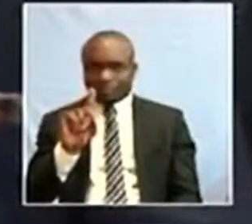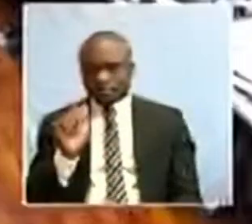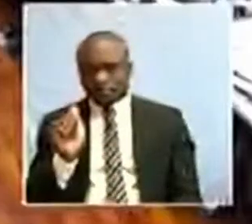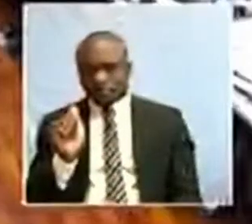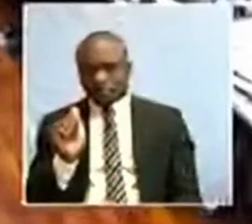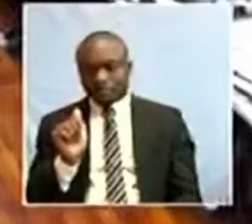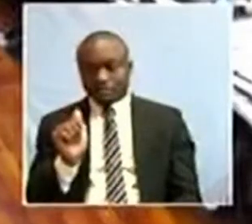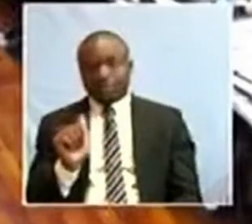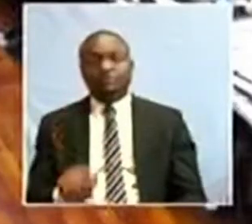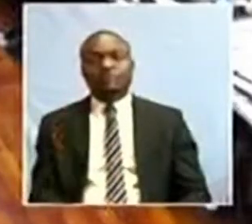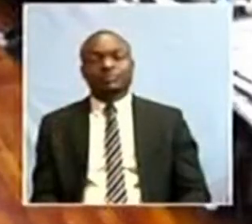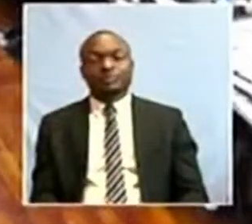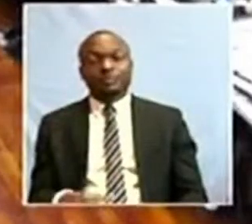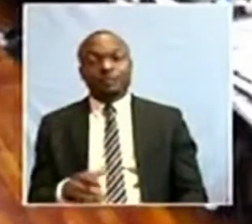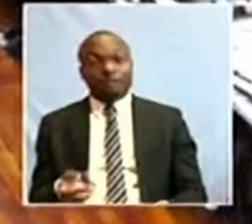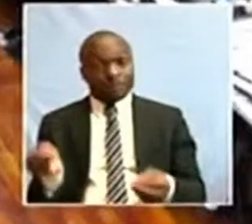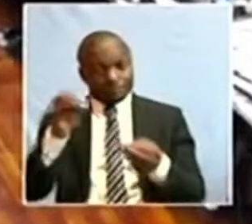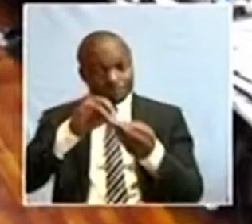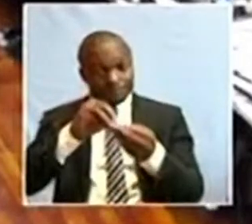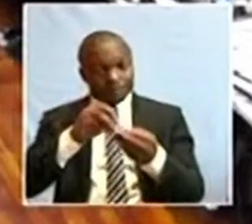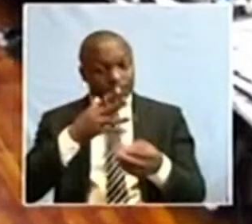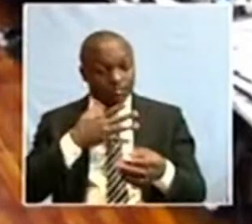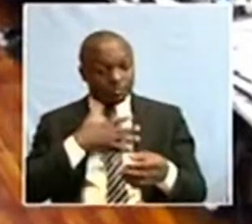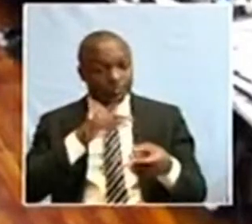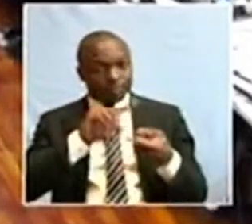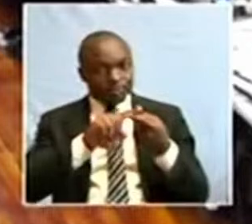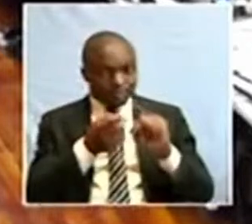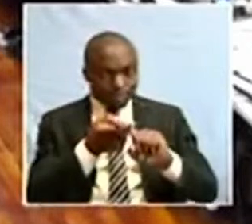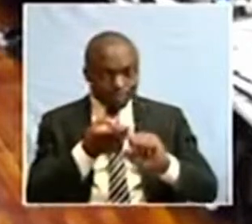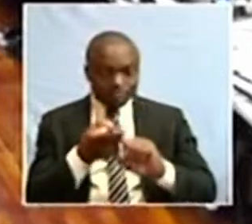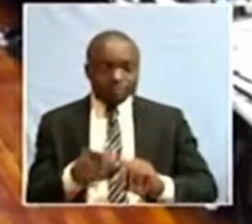just to augment on my colleague,